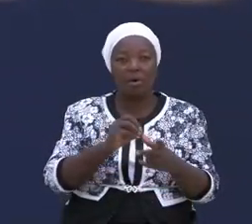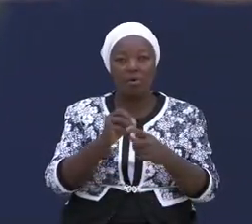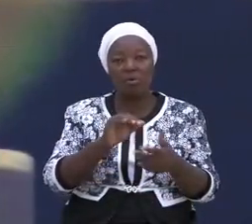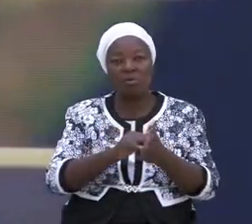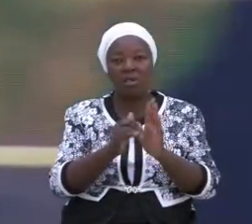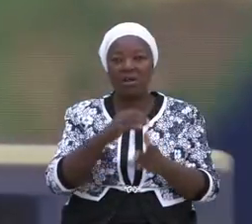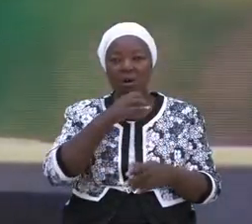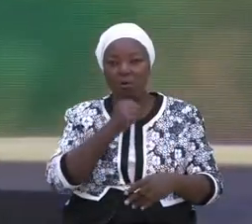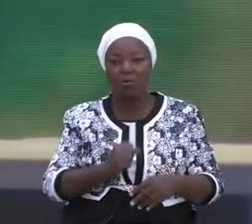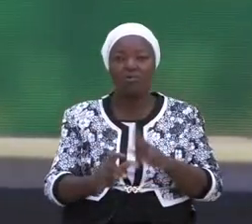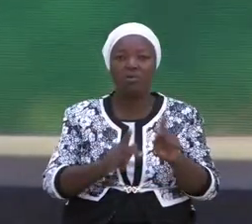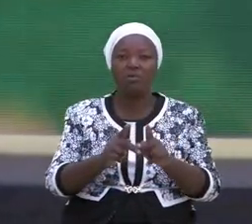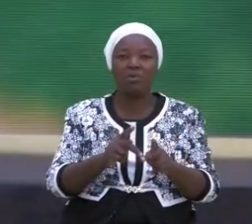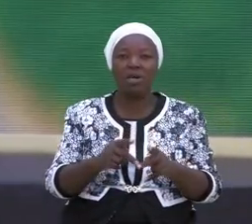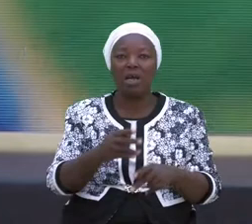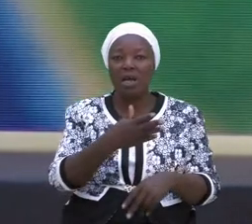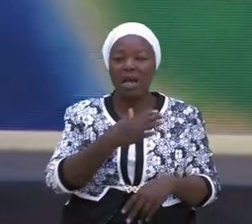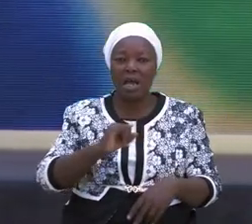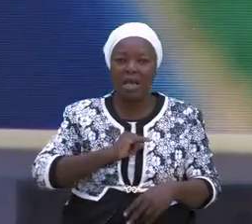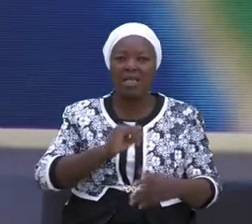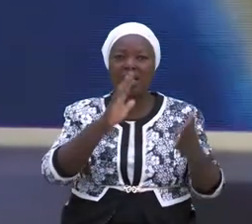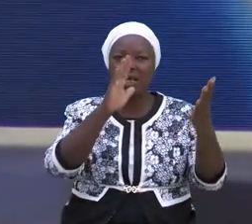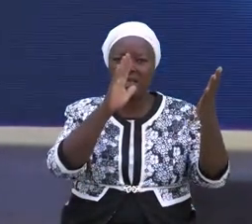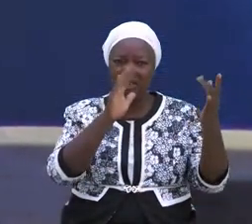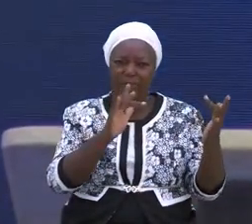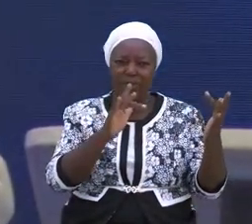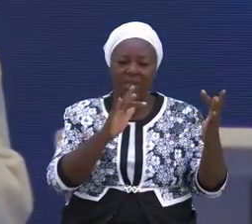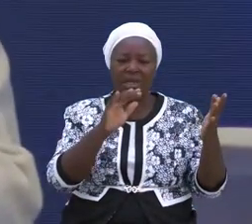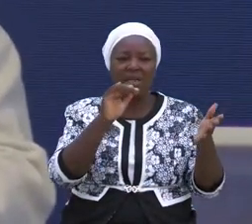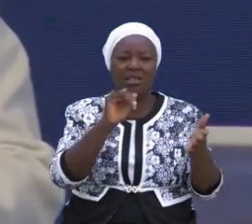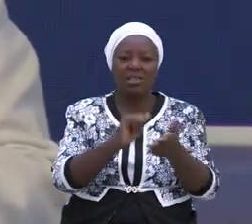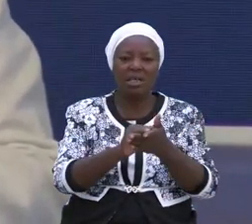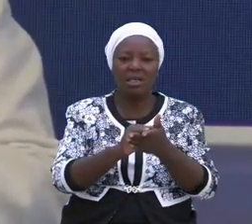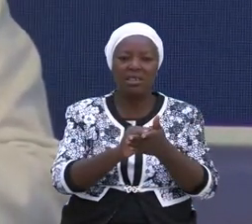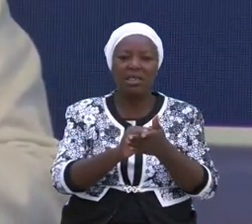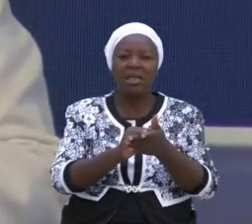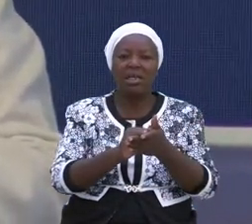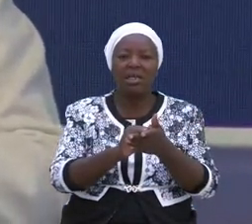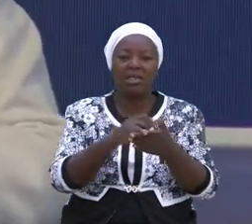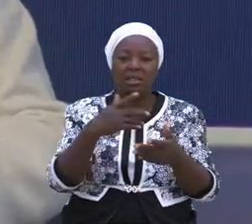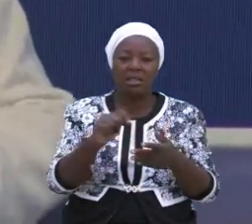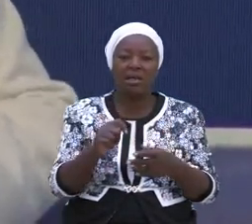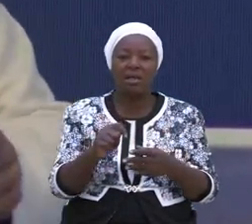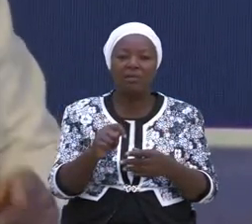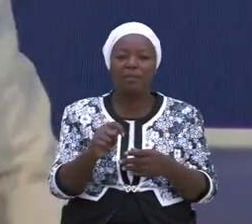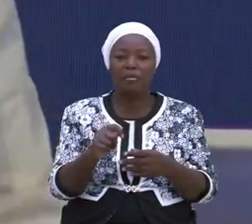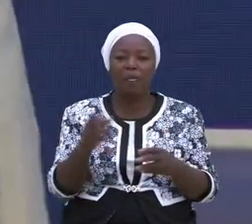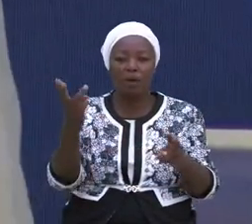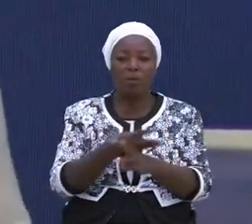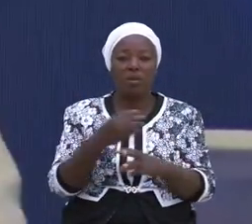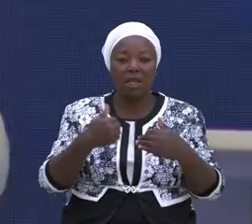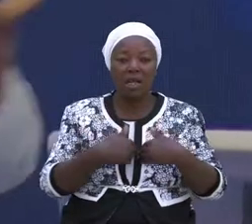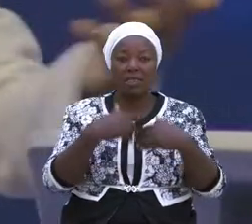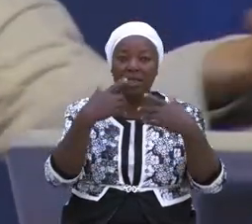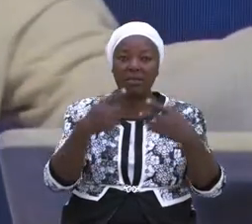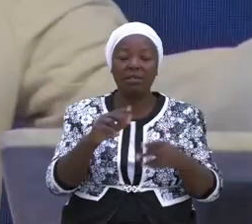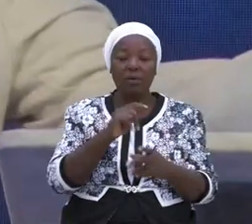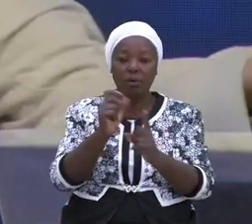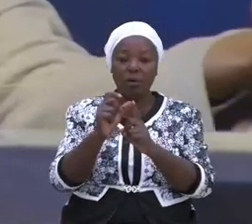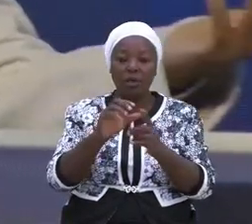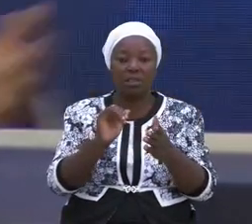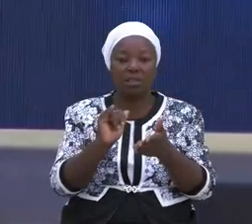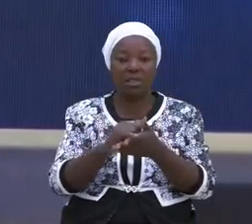And you expect that what had happened in the previous 5 days, this